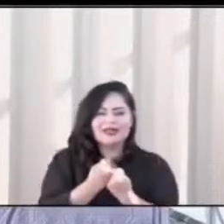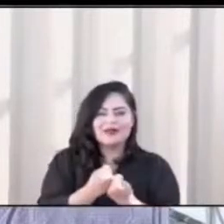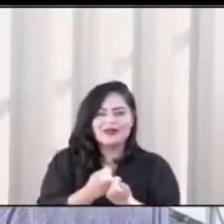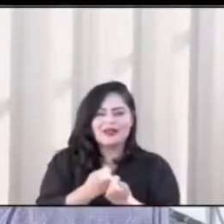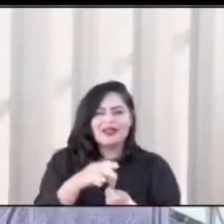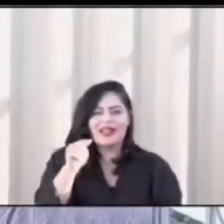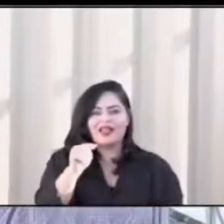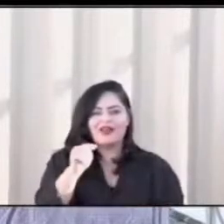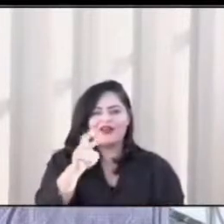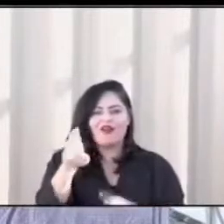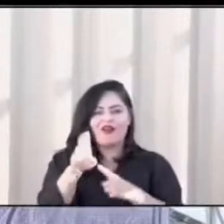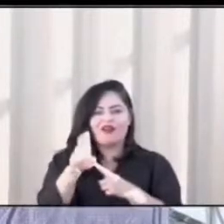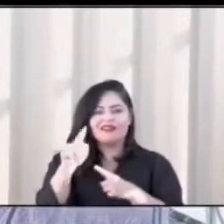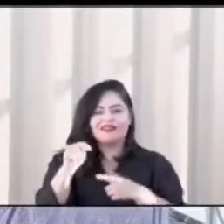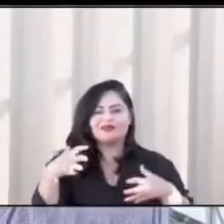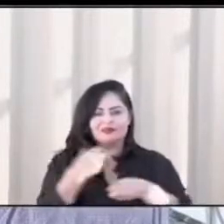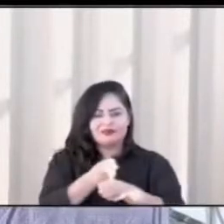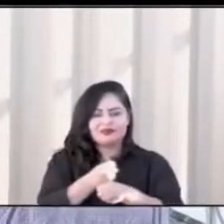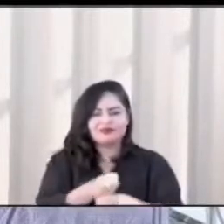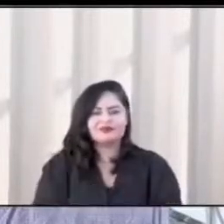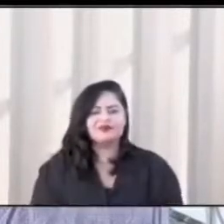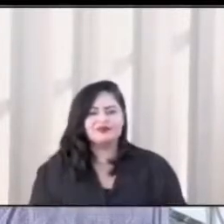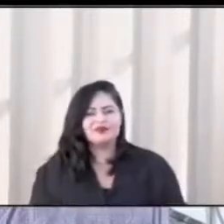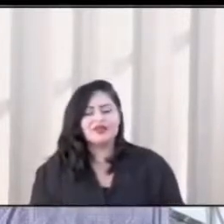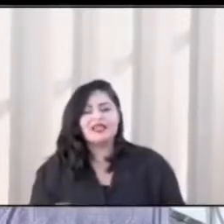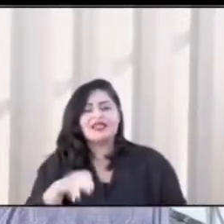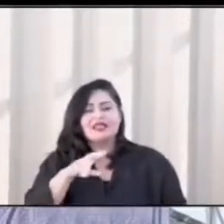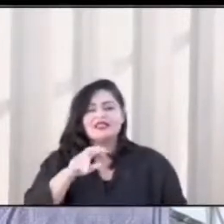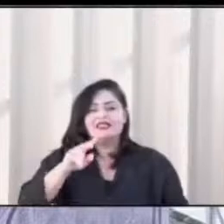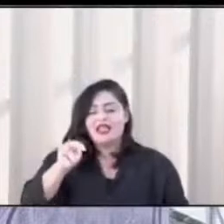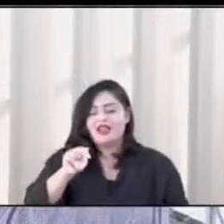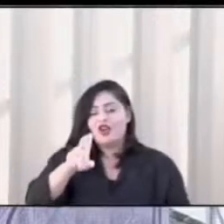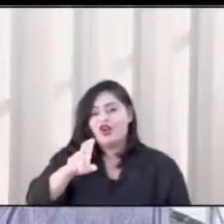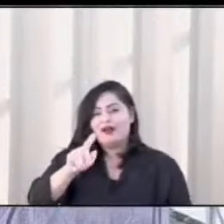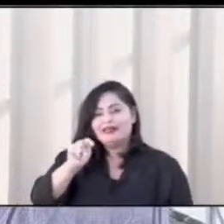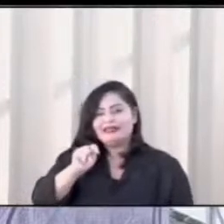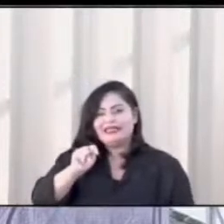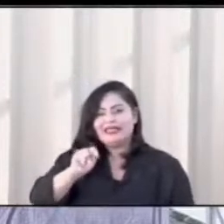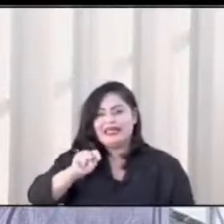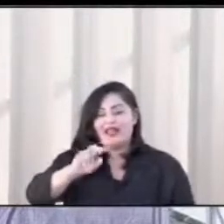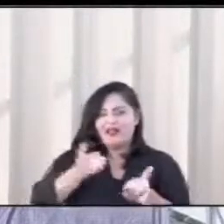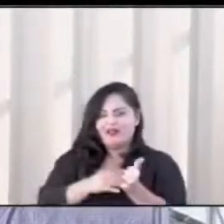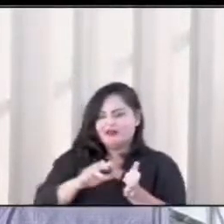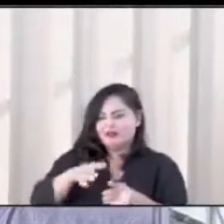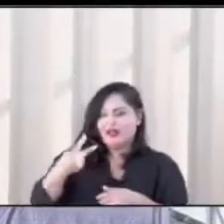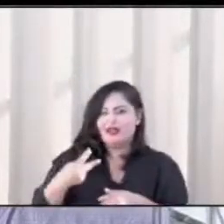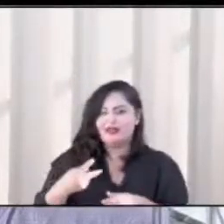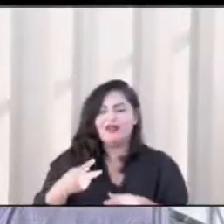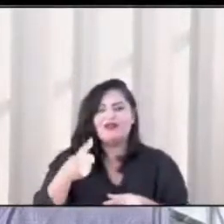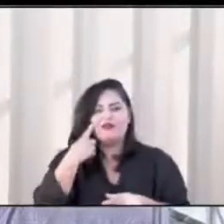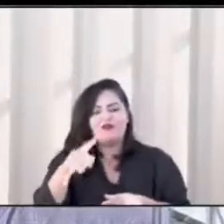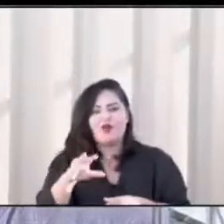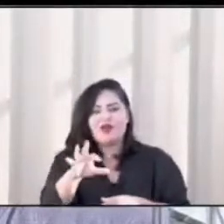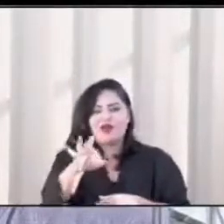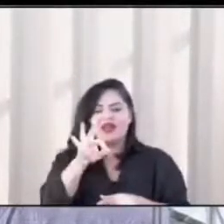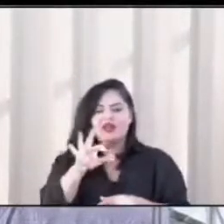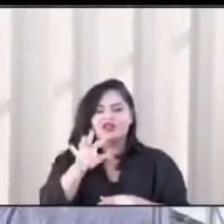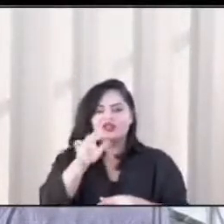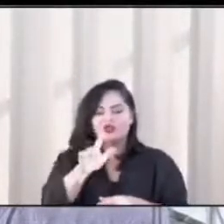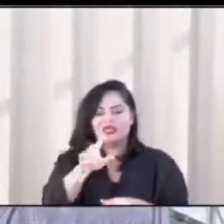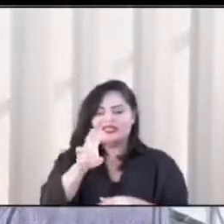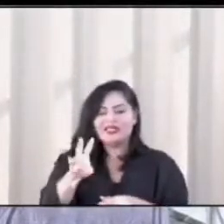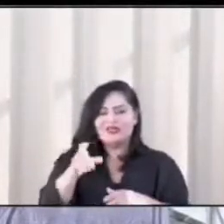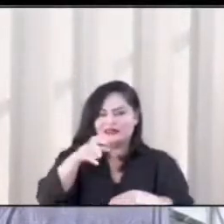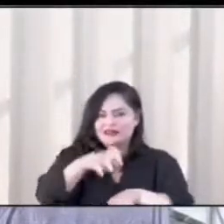NRT. This is the 7th NRT activation this fiscal year and the 927th time since